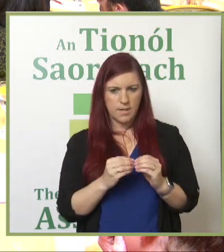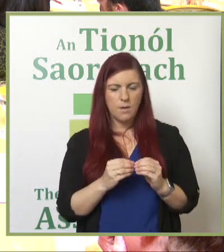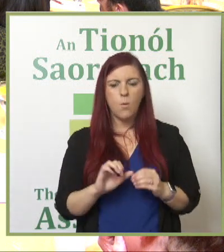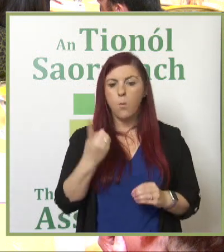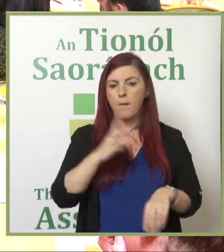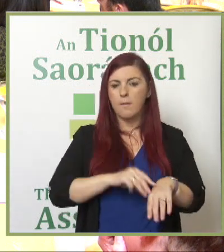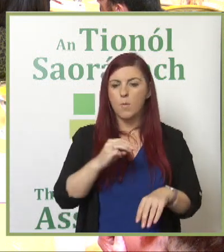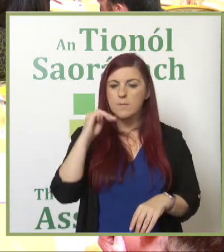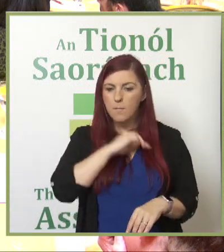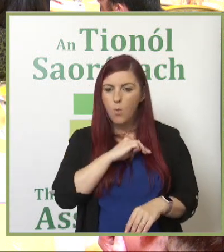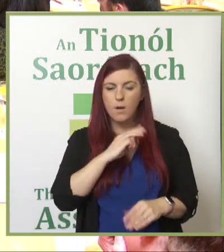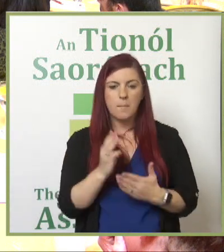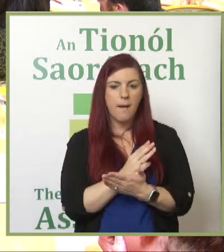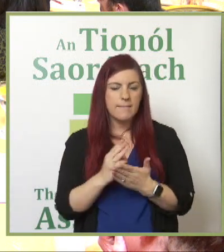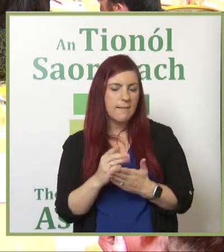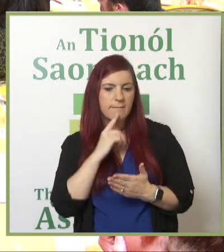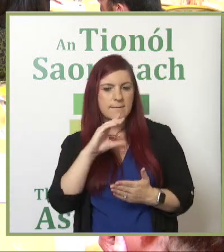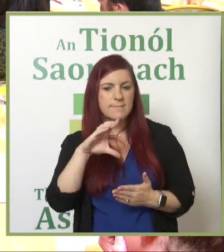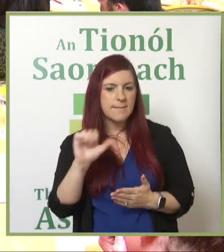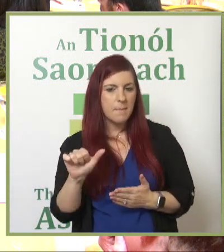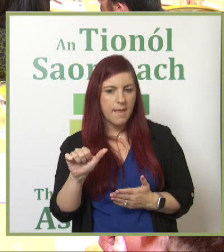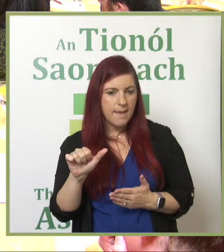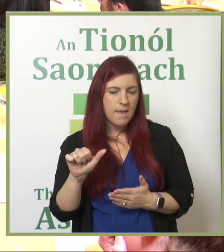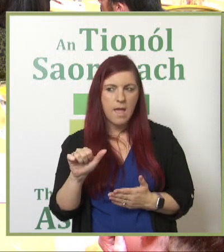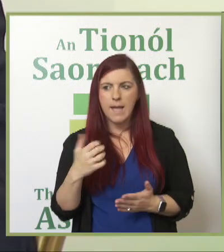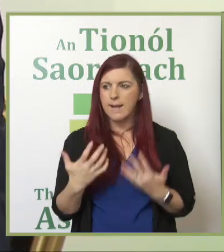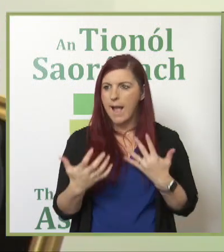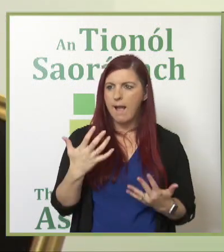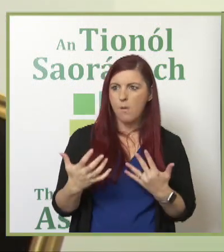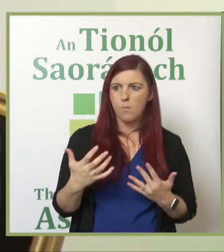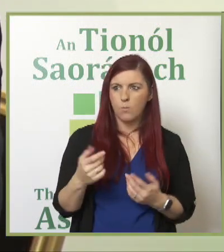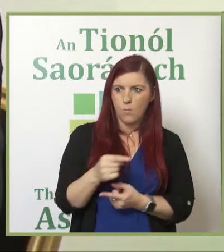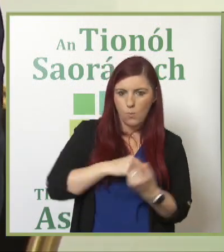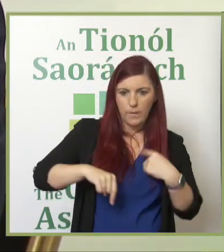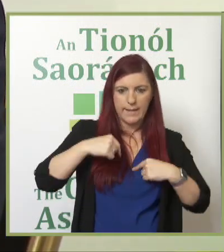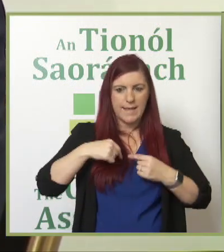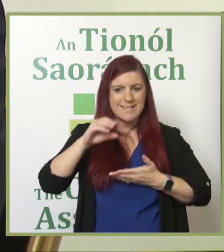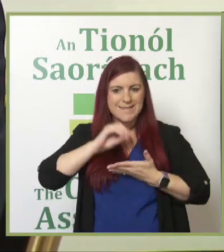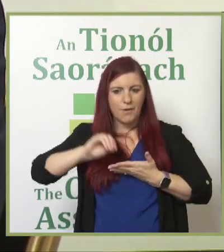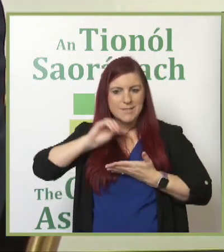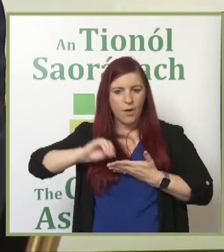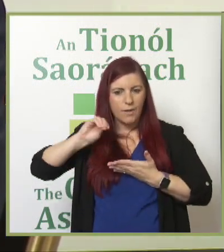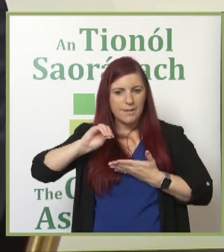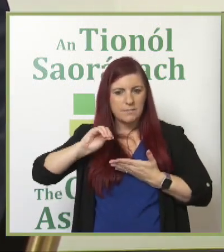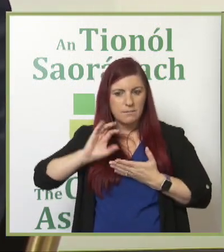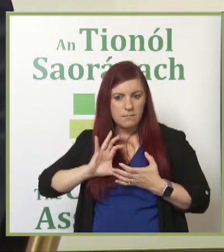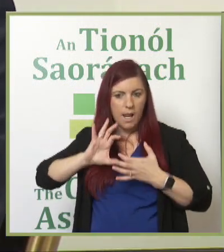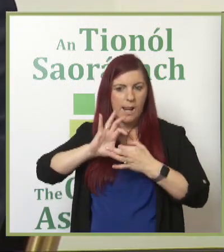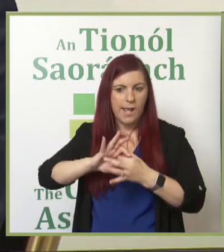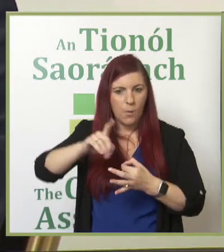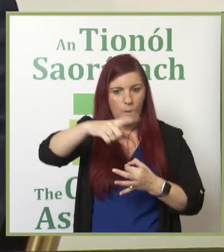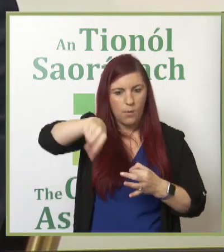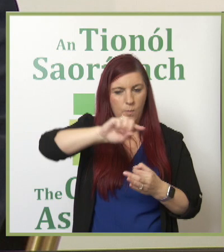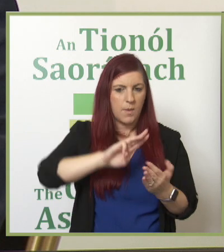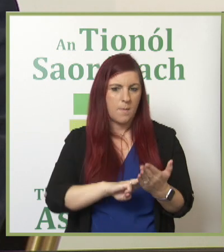important elements of the Citizens' Assembly and how we as the Secretariat interact with you as the members